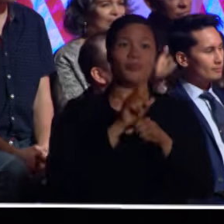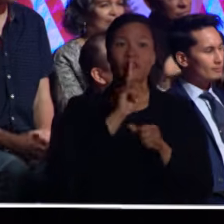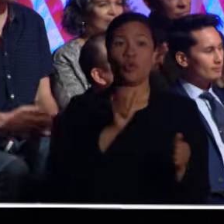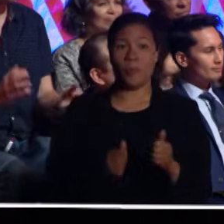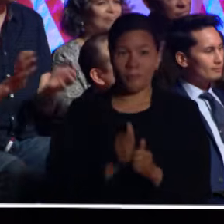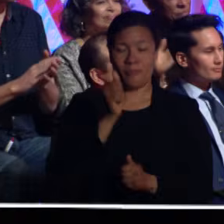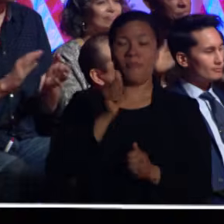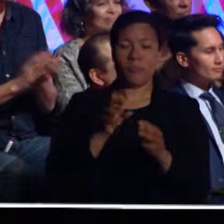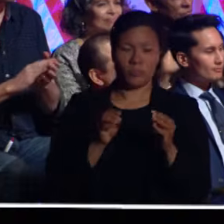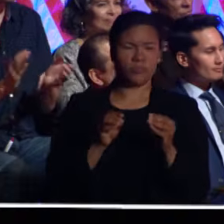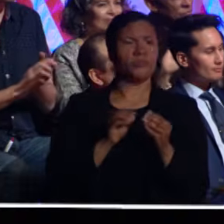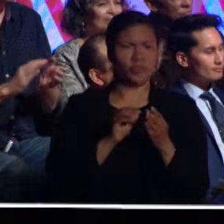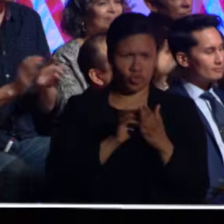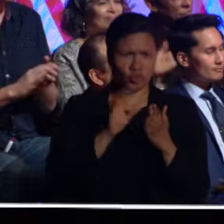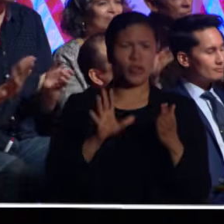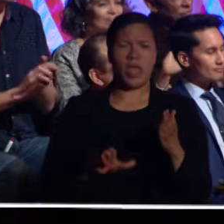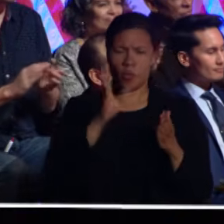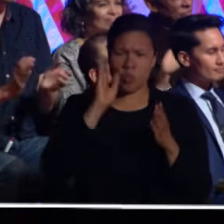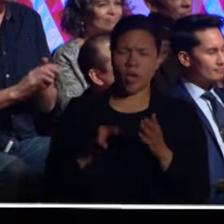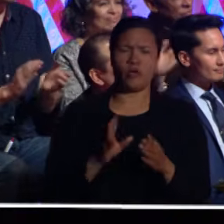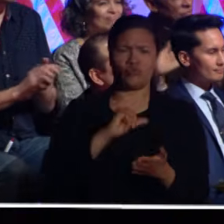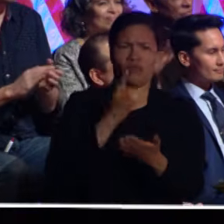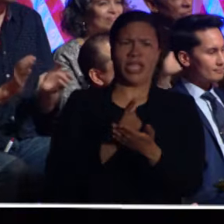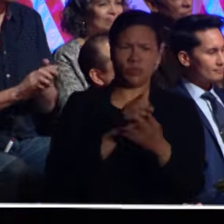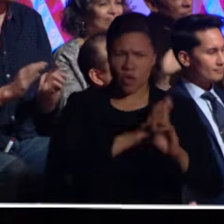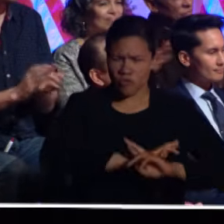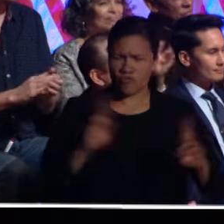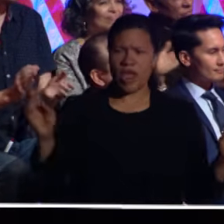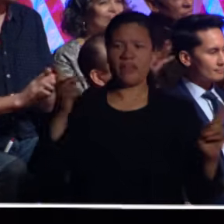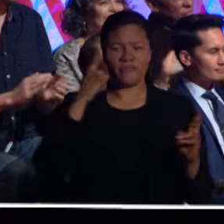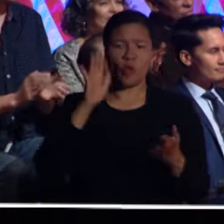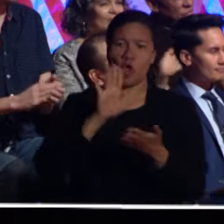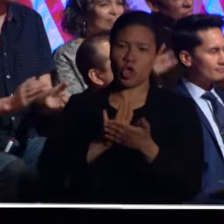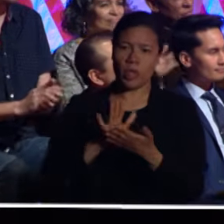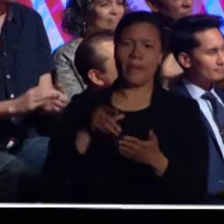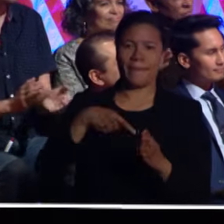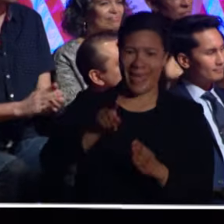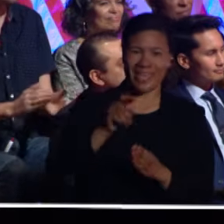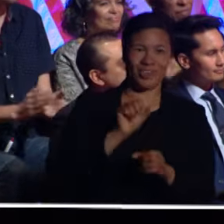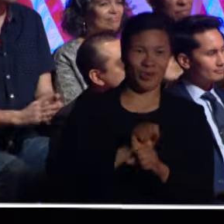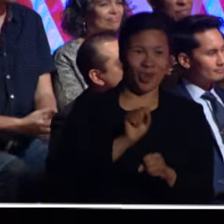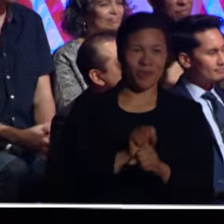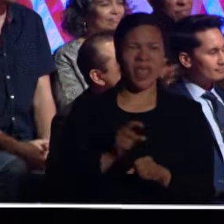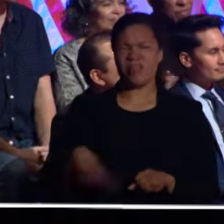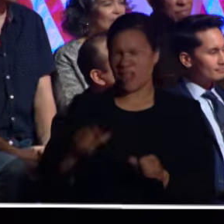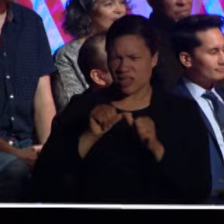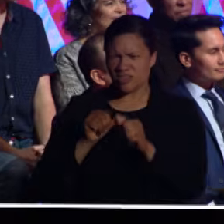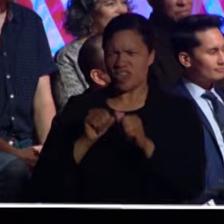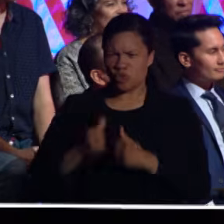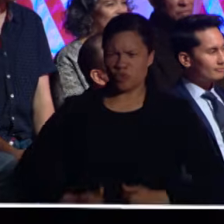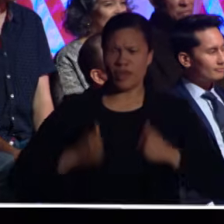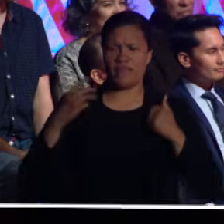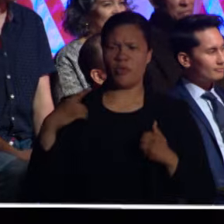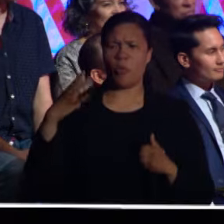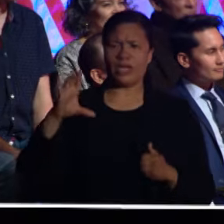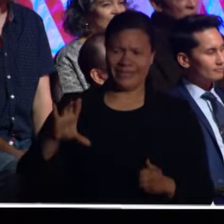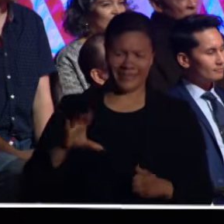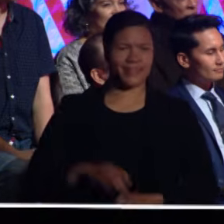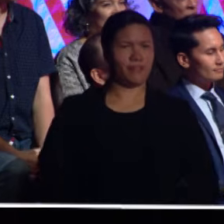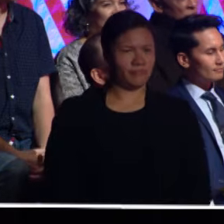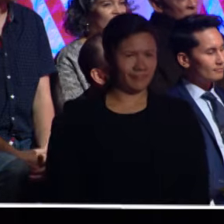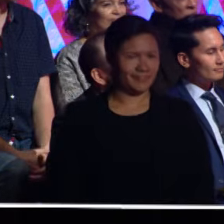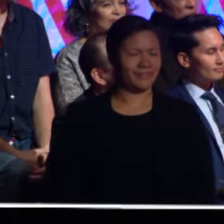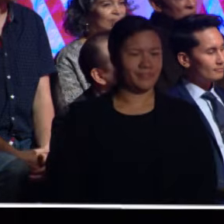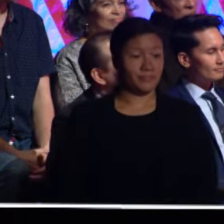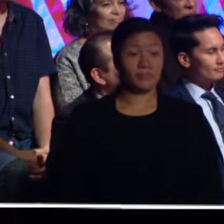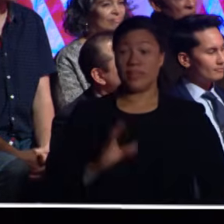graduate prepared for good-paying jobs that allow them to stay and raise their families right here in the district. And